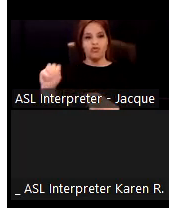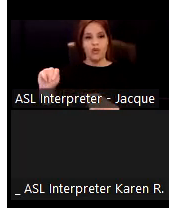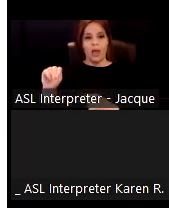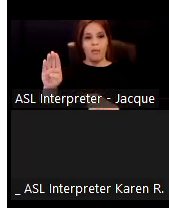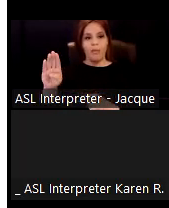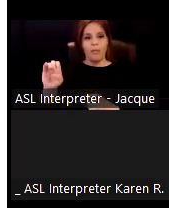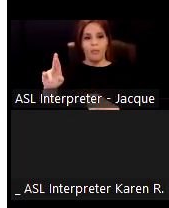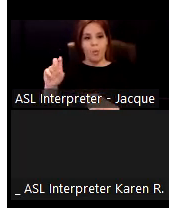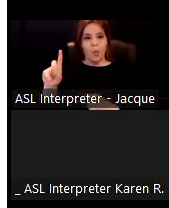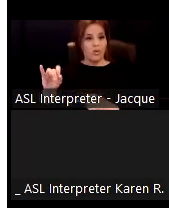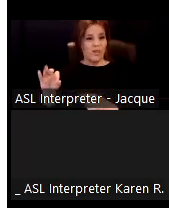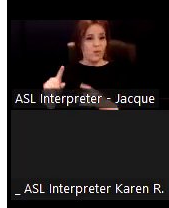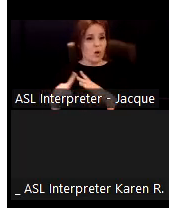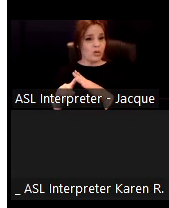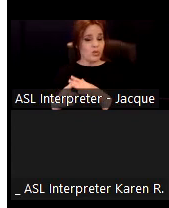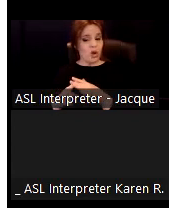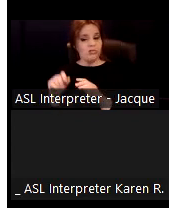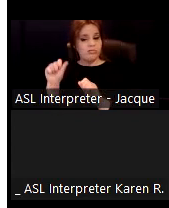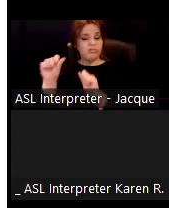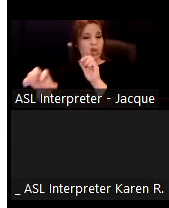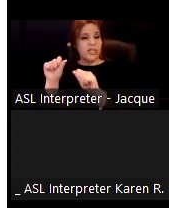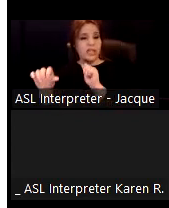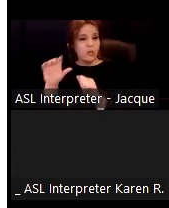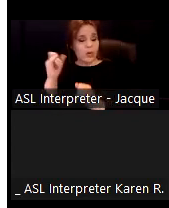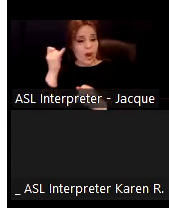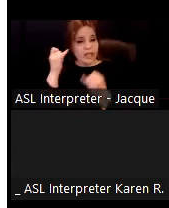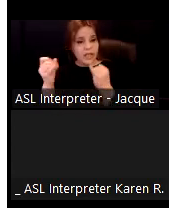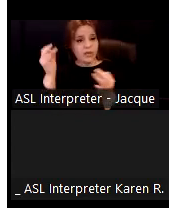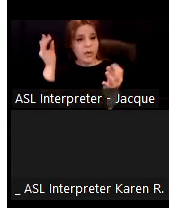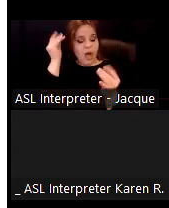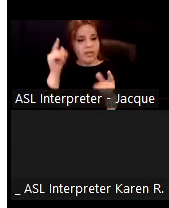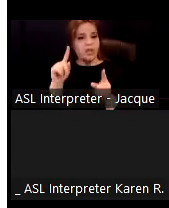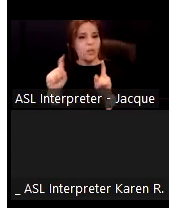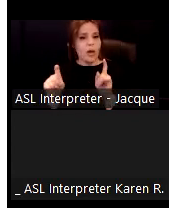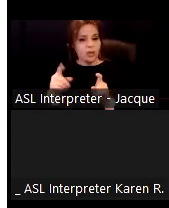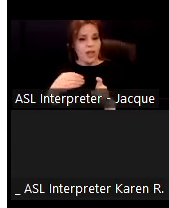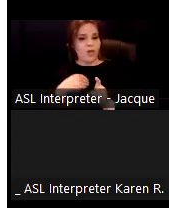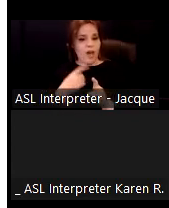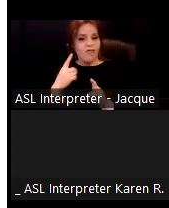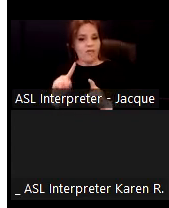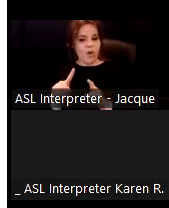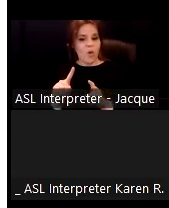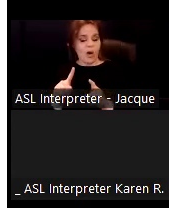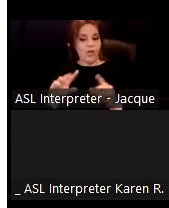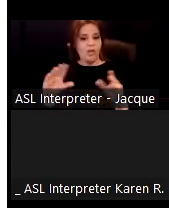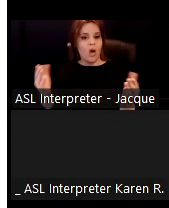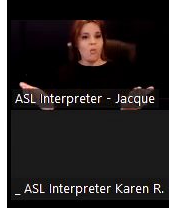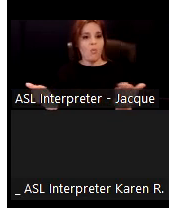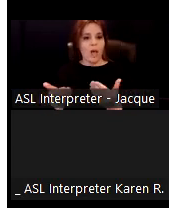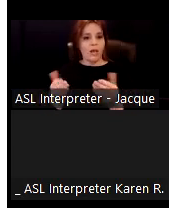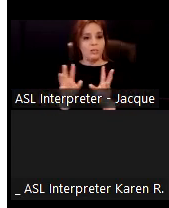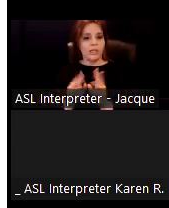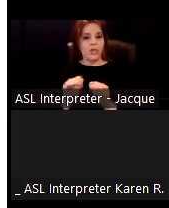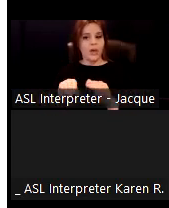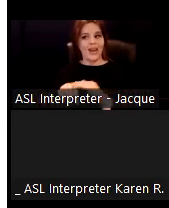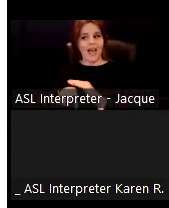this and jot down your ideas or your thoughts and questions that you have for the welcome sessions, you can access the